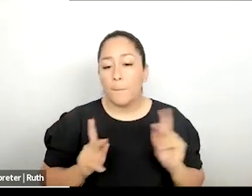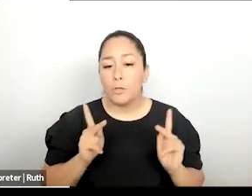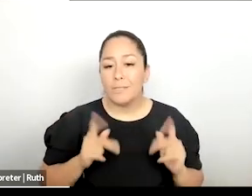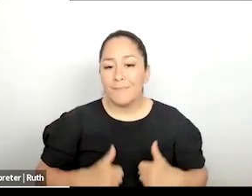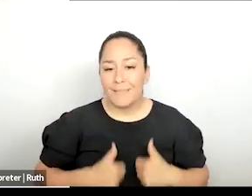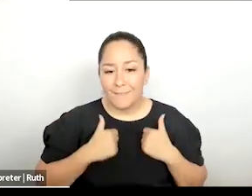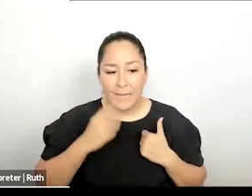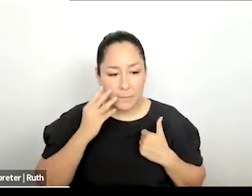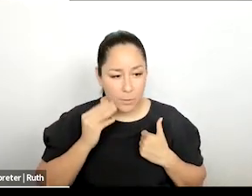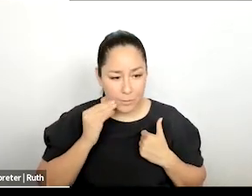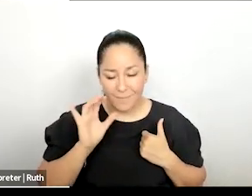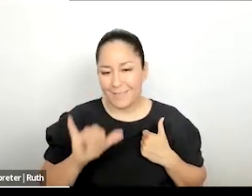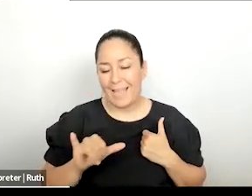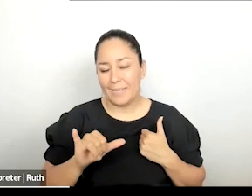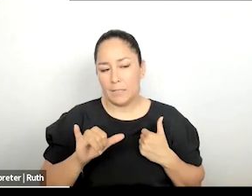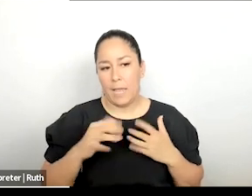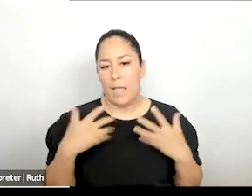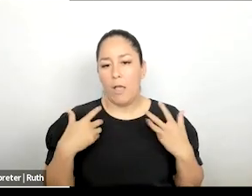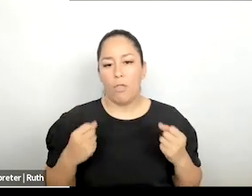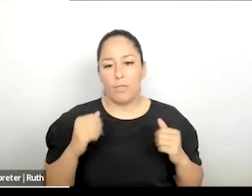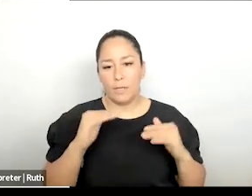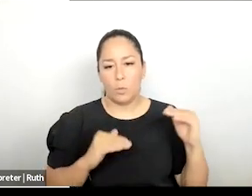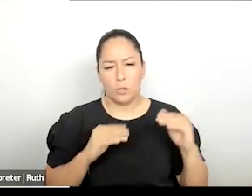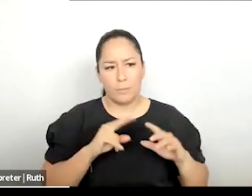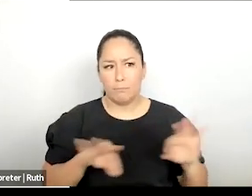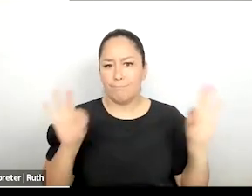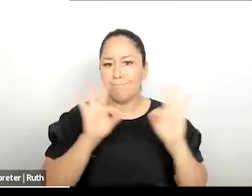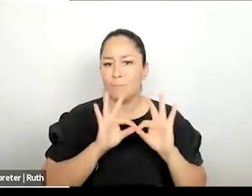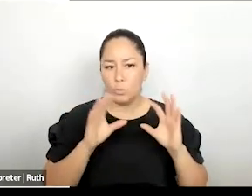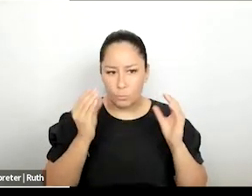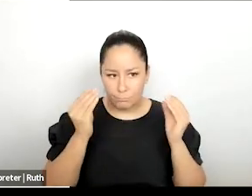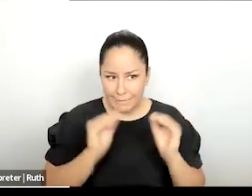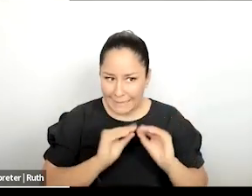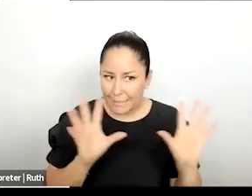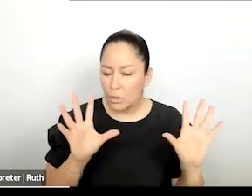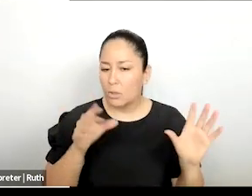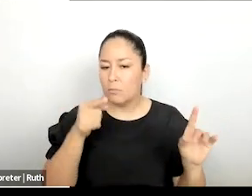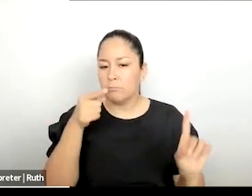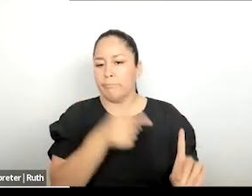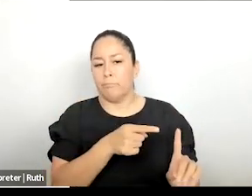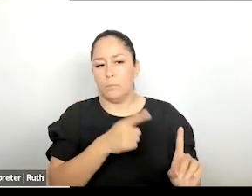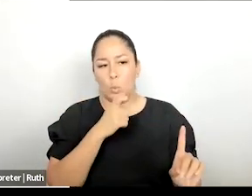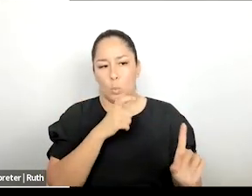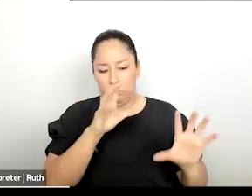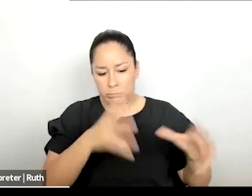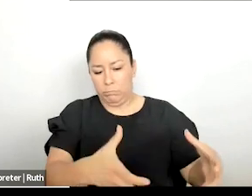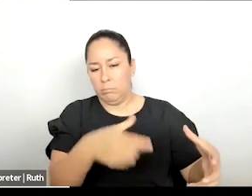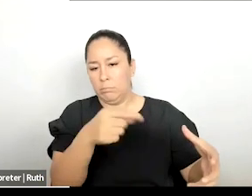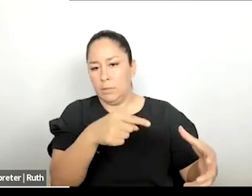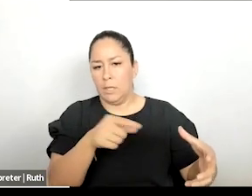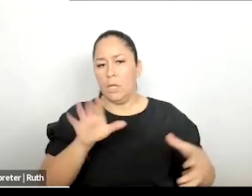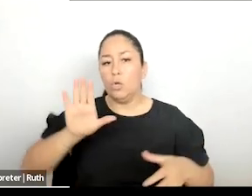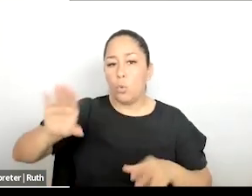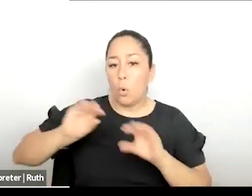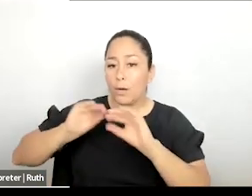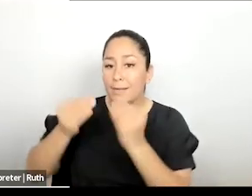named health inequity. So be clear about the population that is impacted and the relationship of the organization